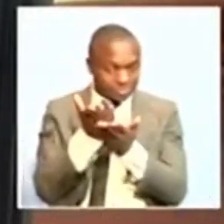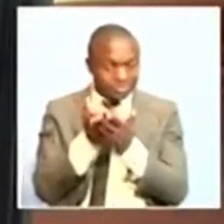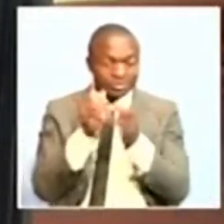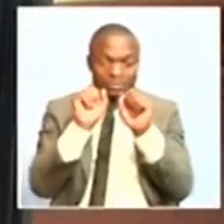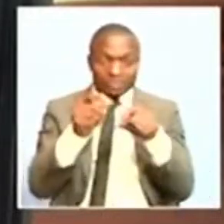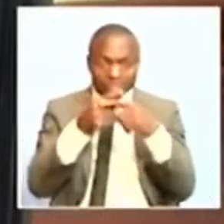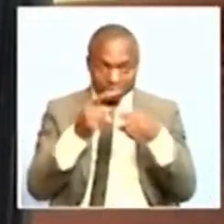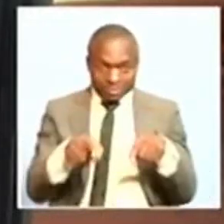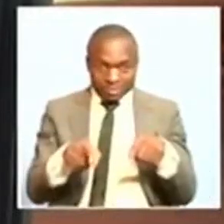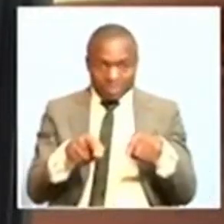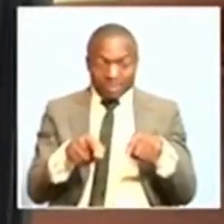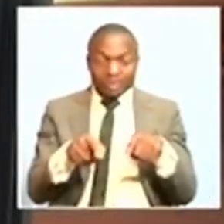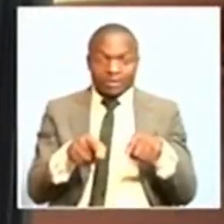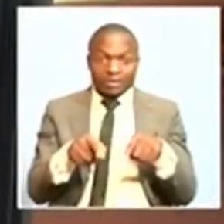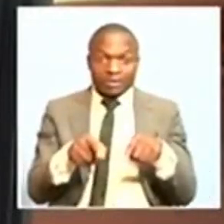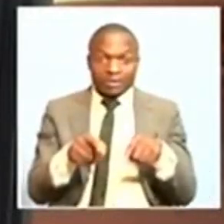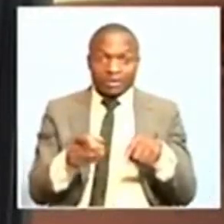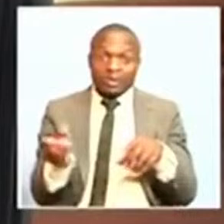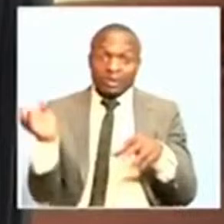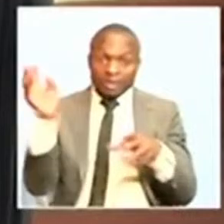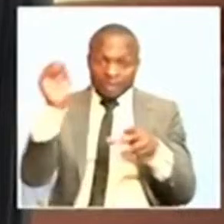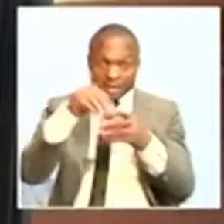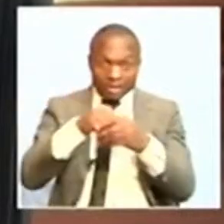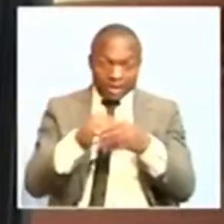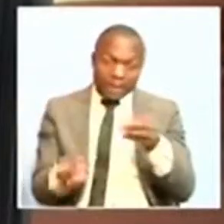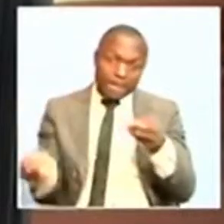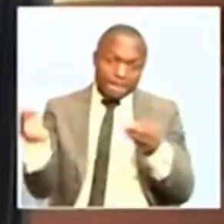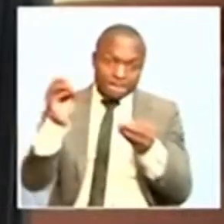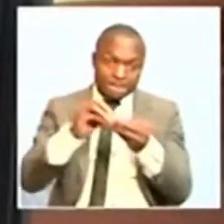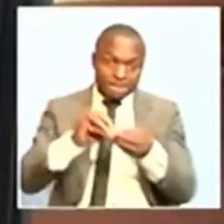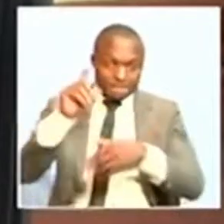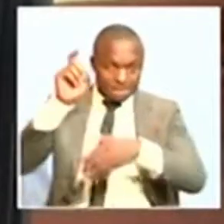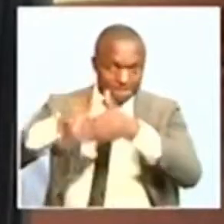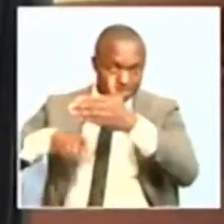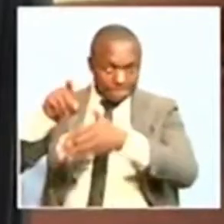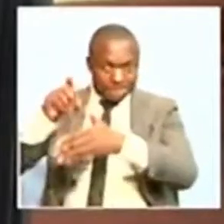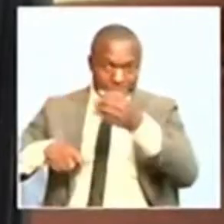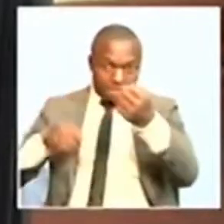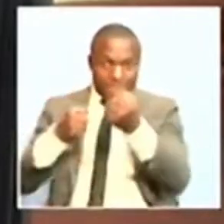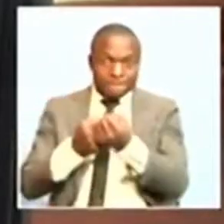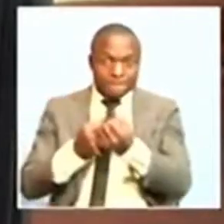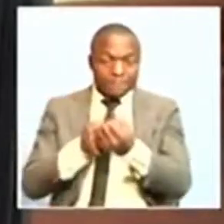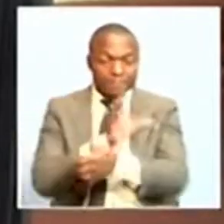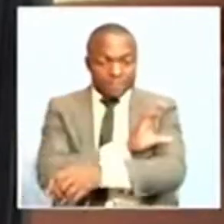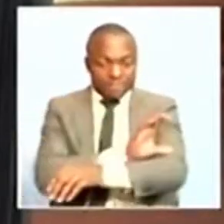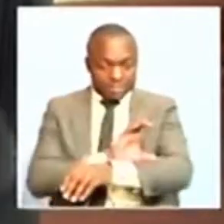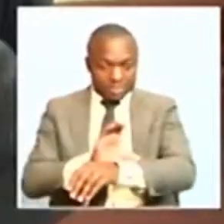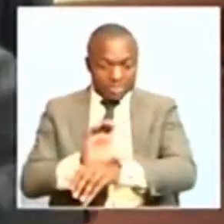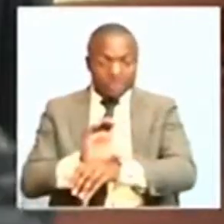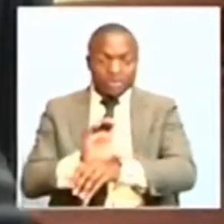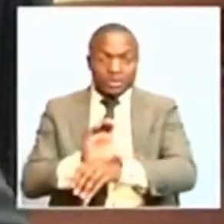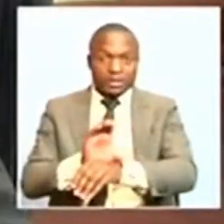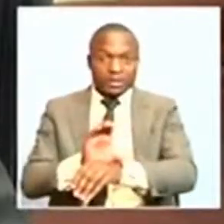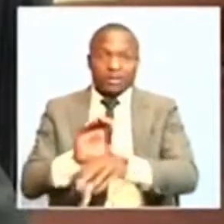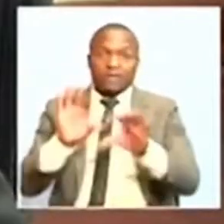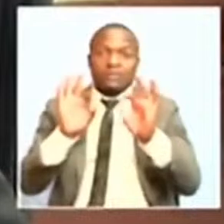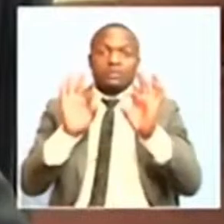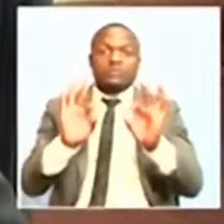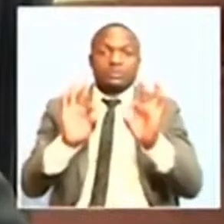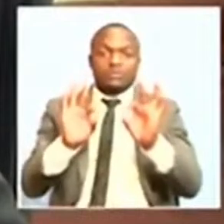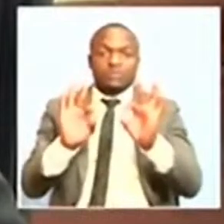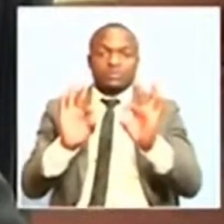done on input tax are those claims that are backed by the electronic invoicing, electronic or smart